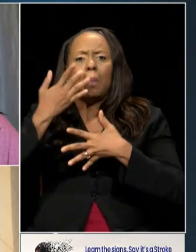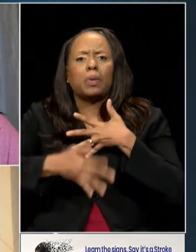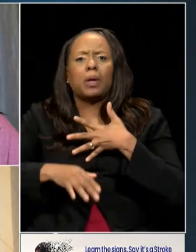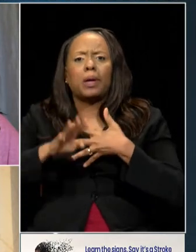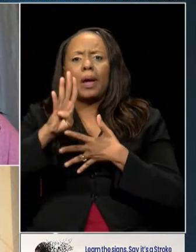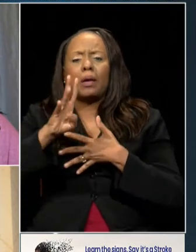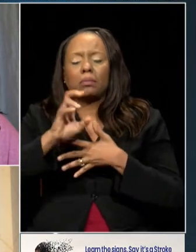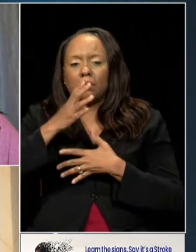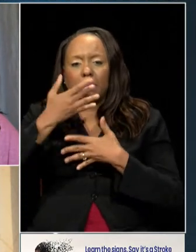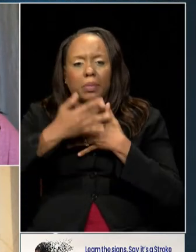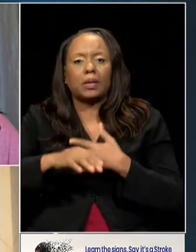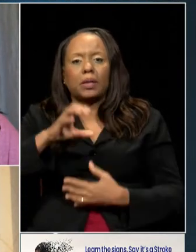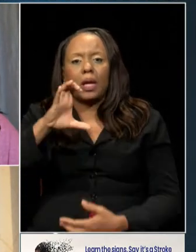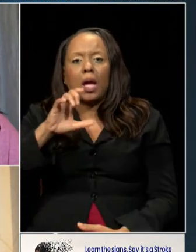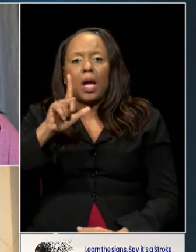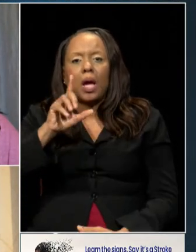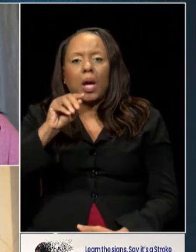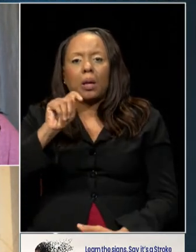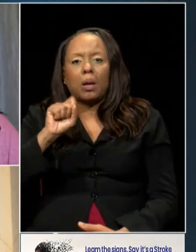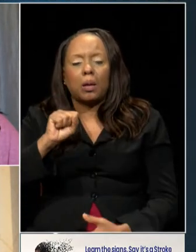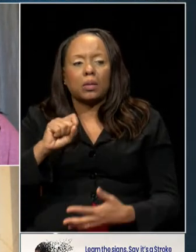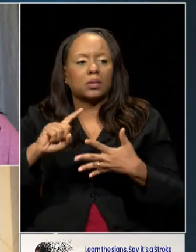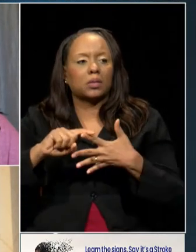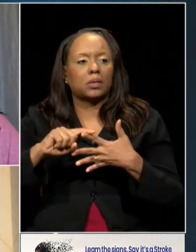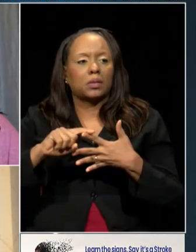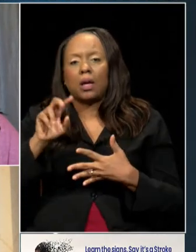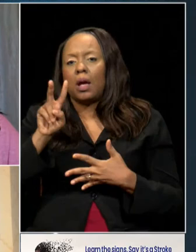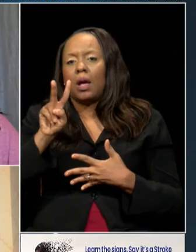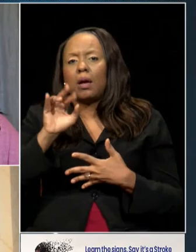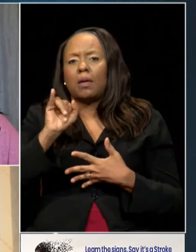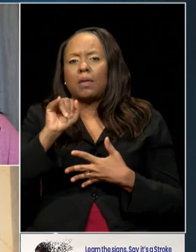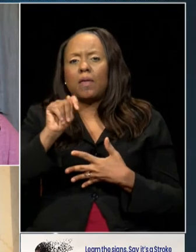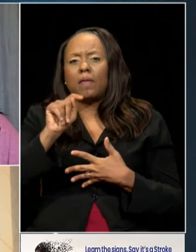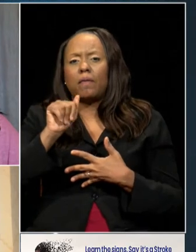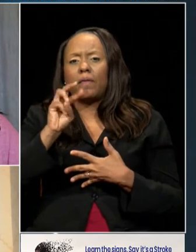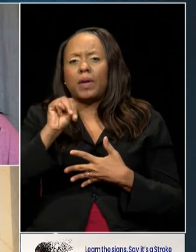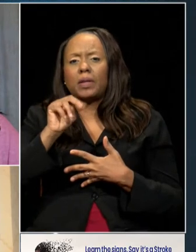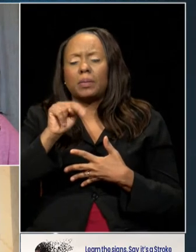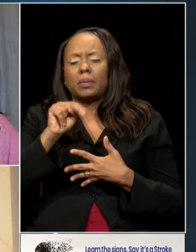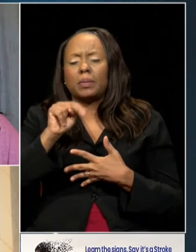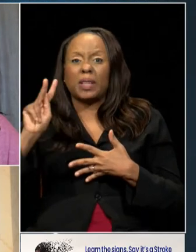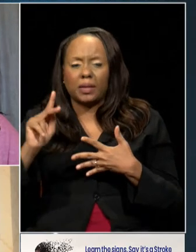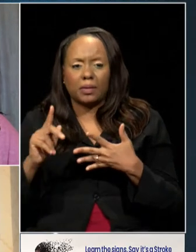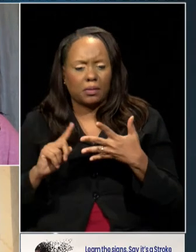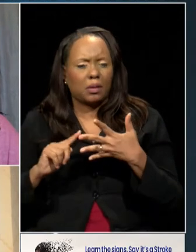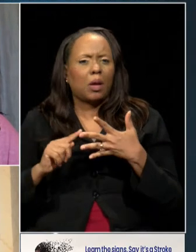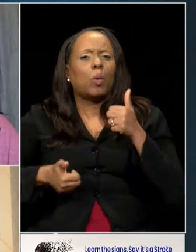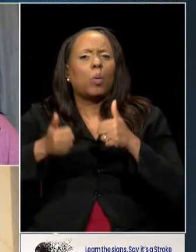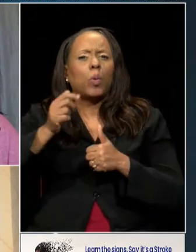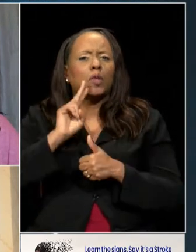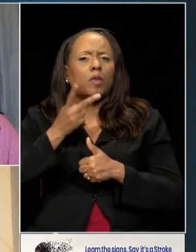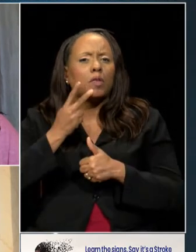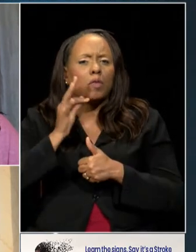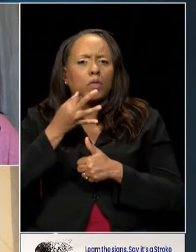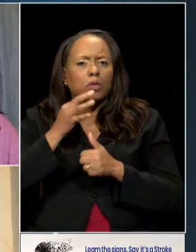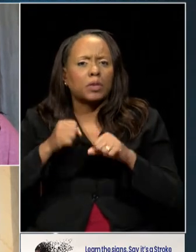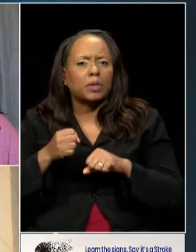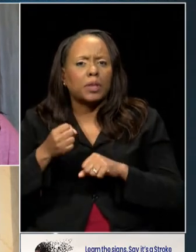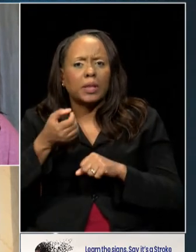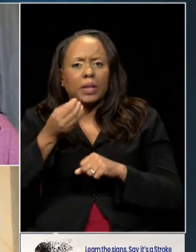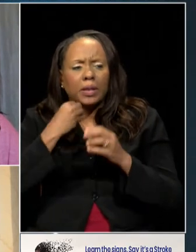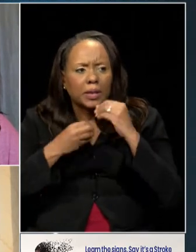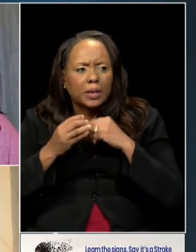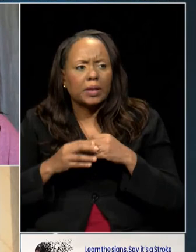and vitamin K and how much of specific vegetables and fruits can be used. I heard